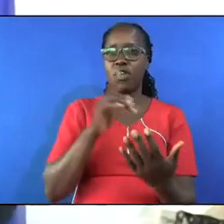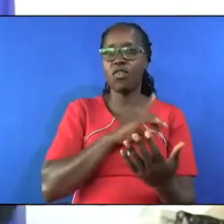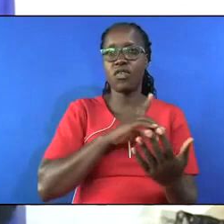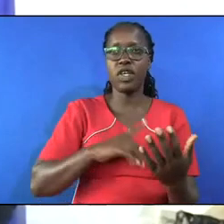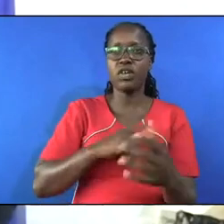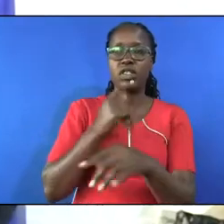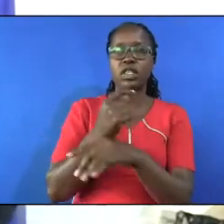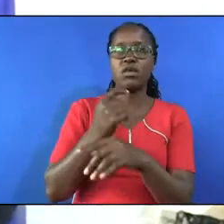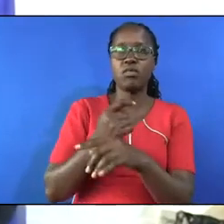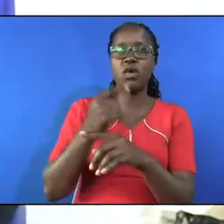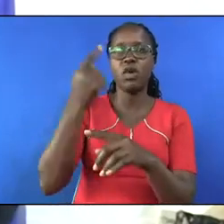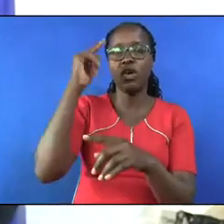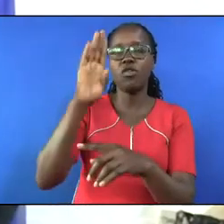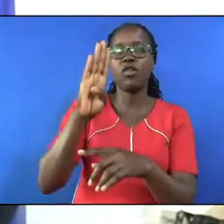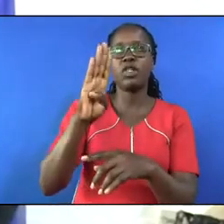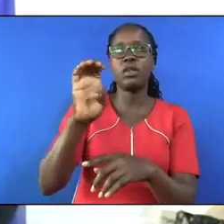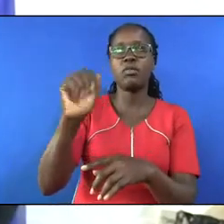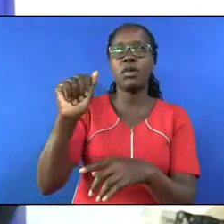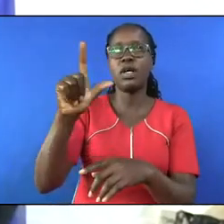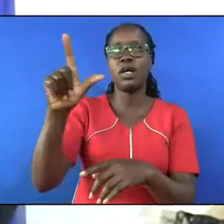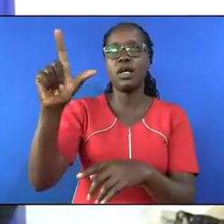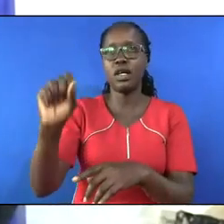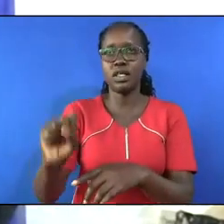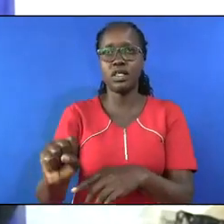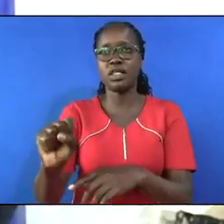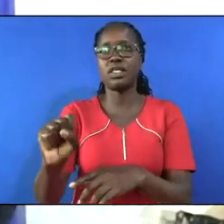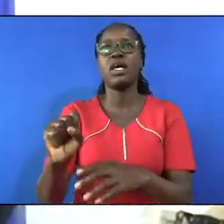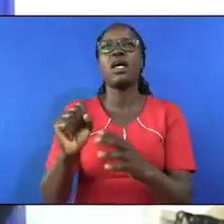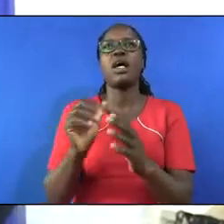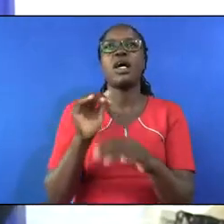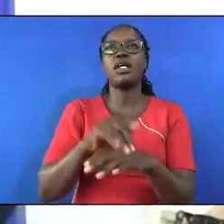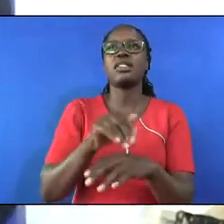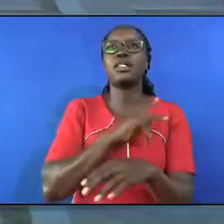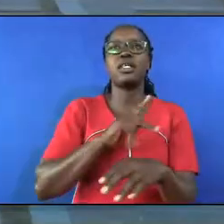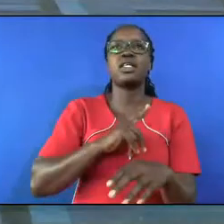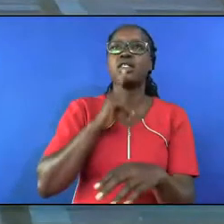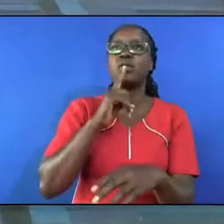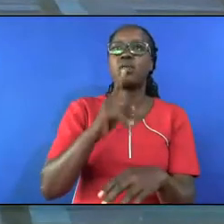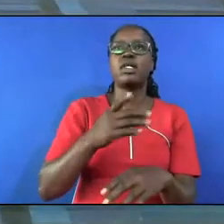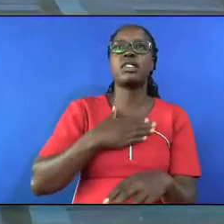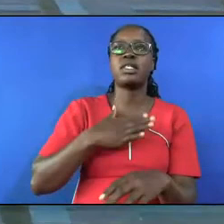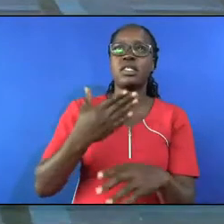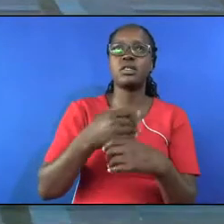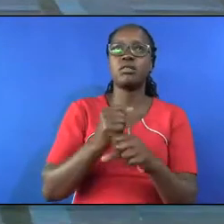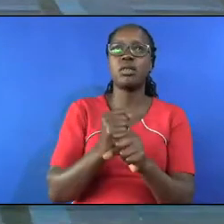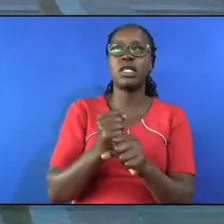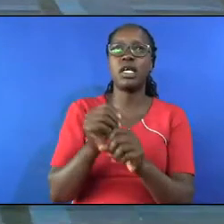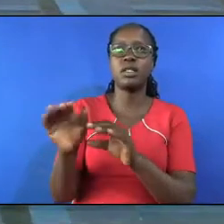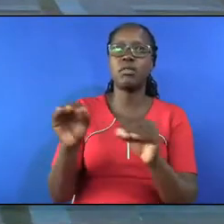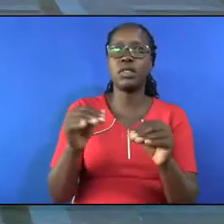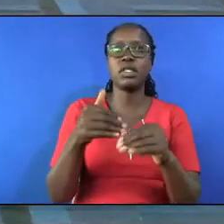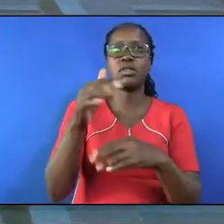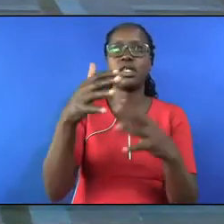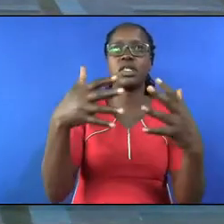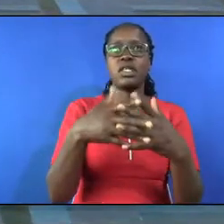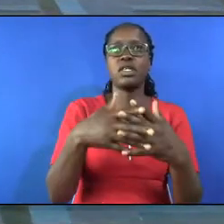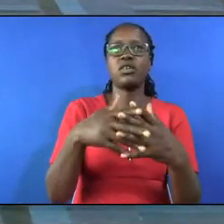it outside at the gate of the house of the Lord. Mm-hmm. Thank you so much, Esther.